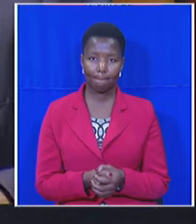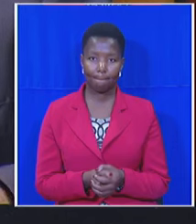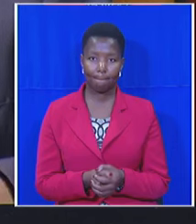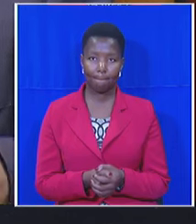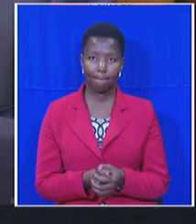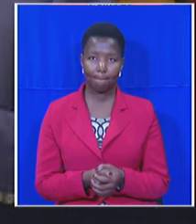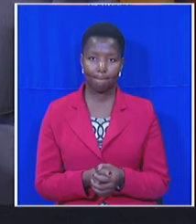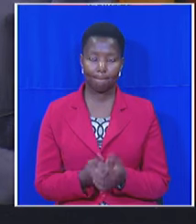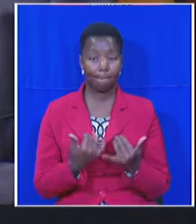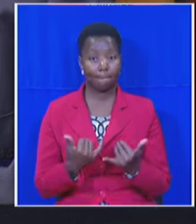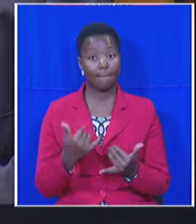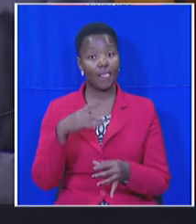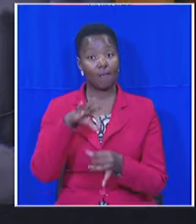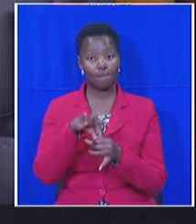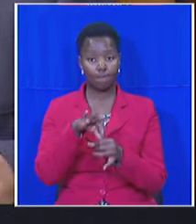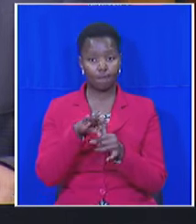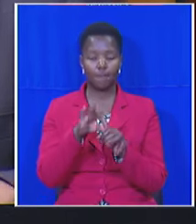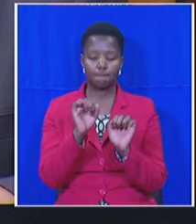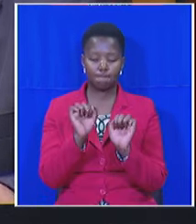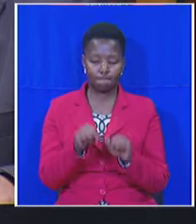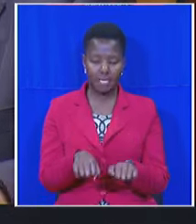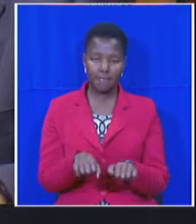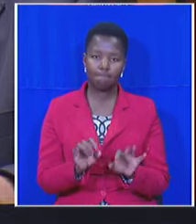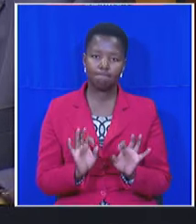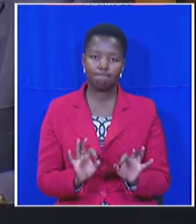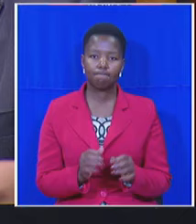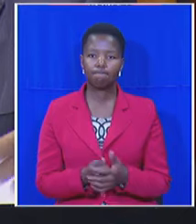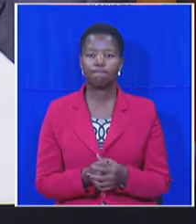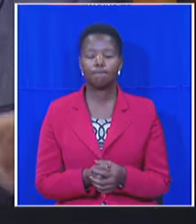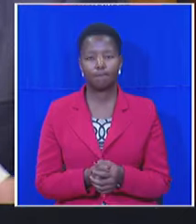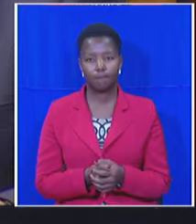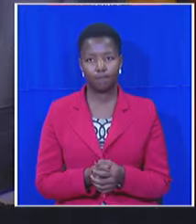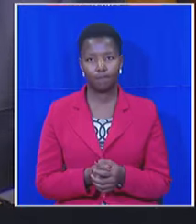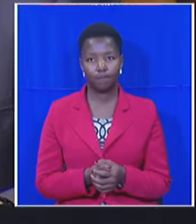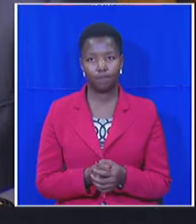The vote is therefore agreed to.